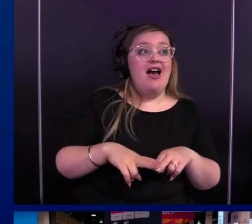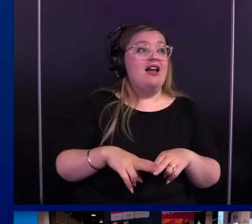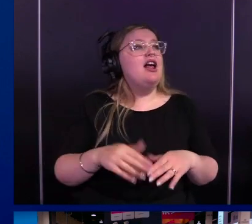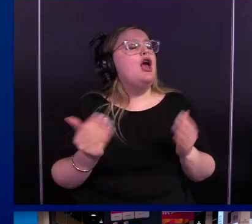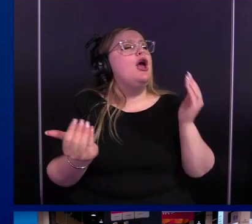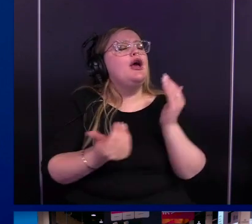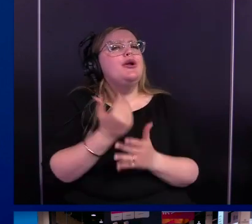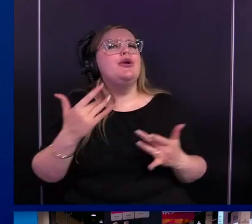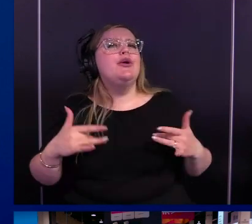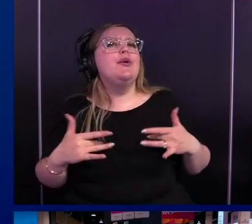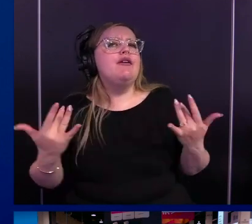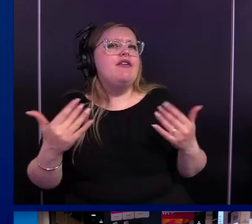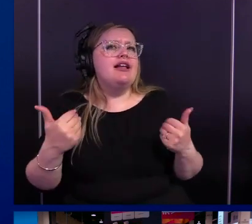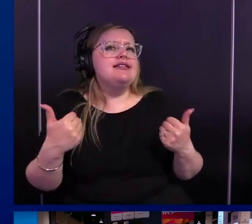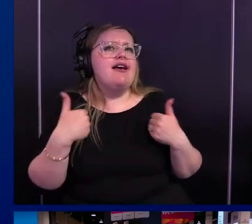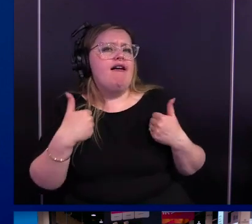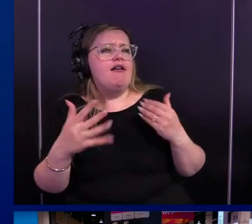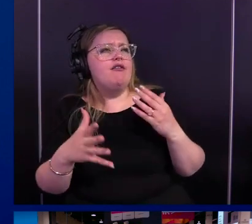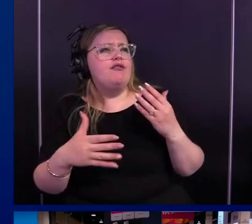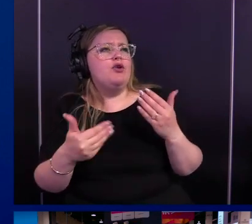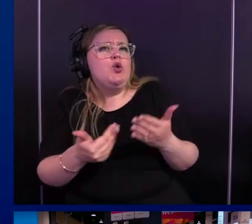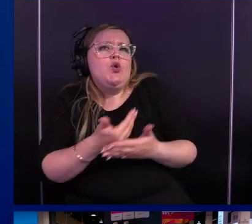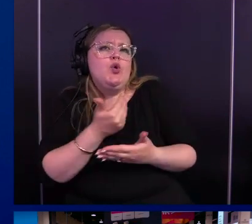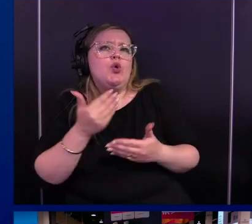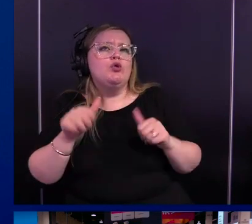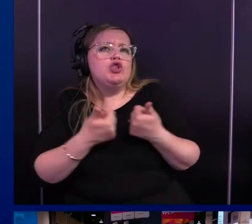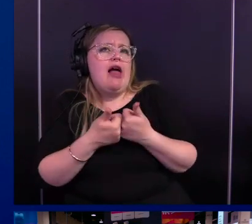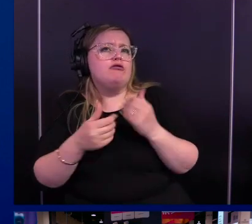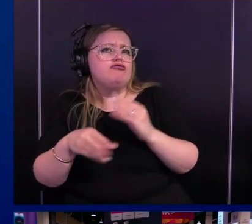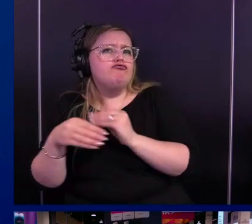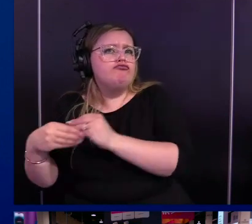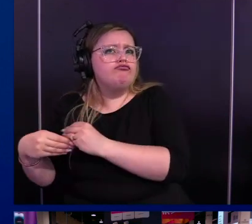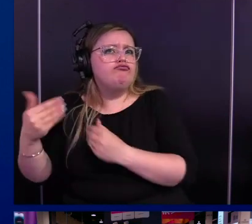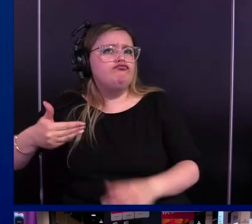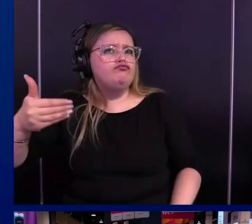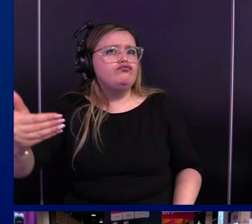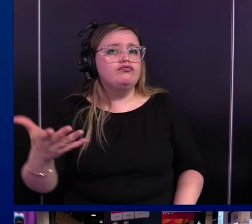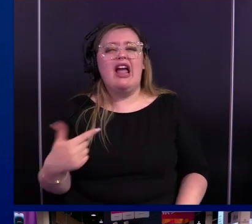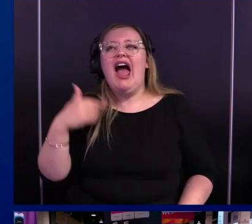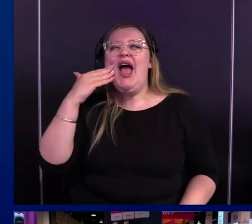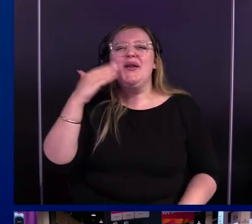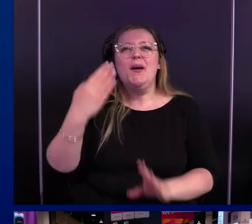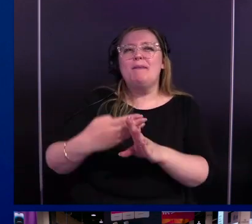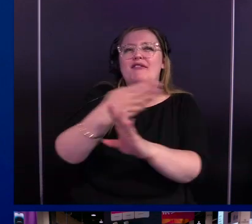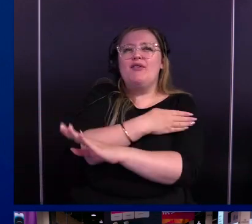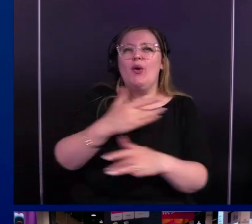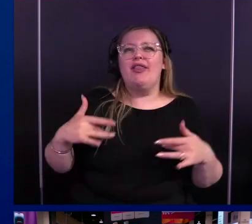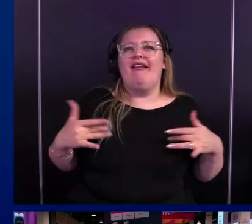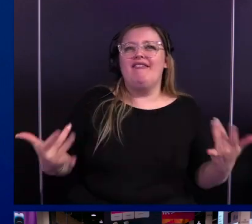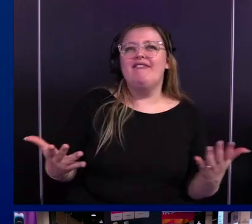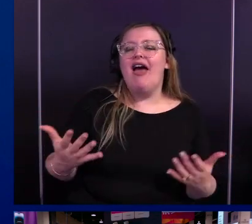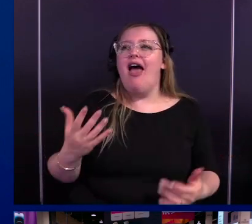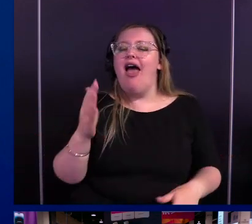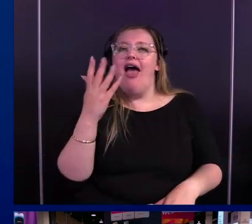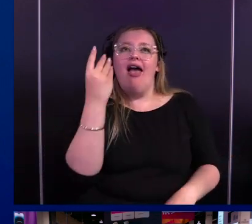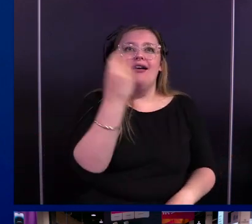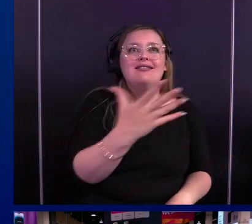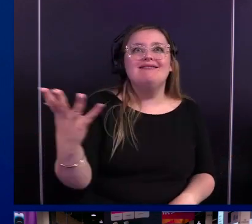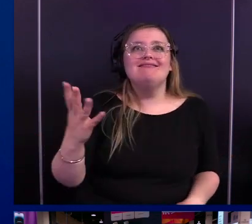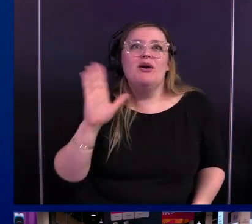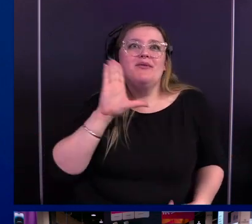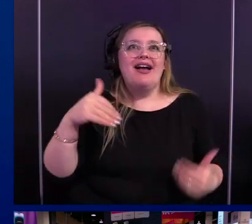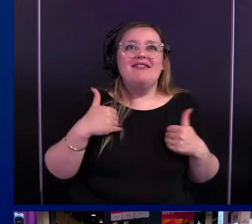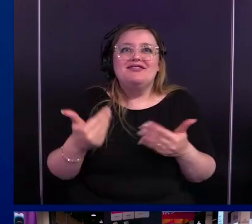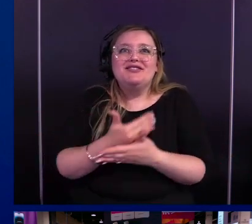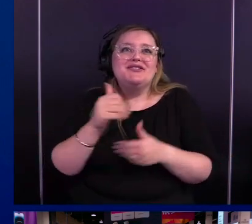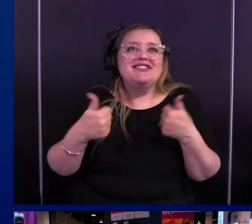events come with new challenges regularly, too. I know leading up to these events, there's always like, hey, we're creating new challenges, which is